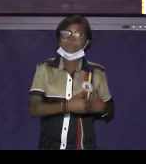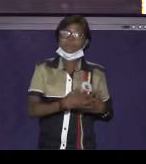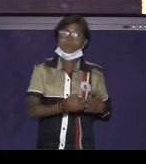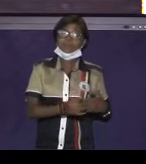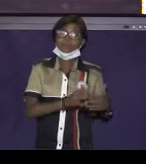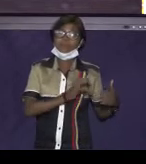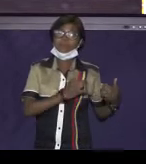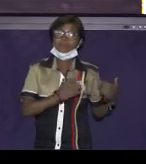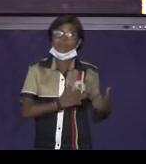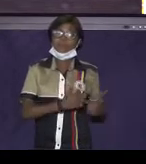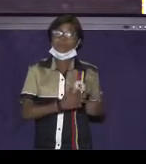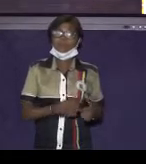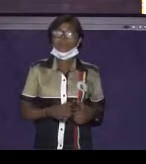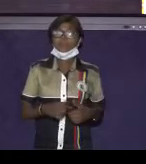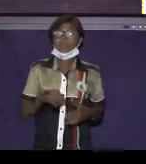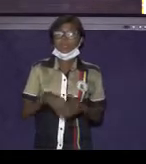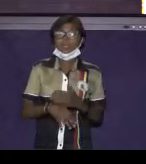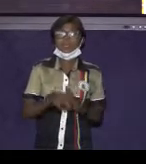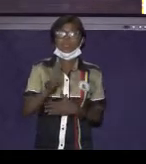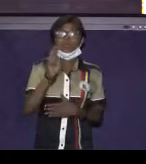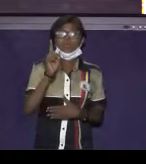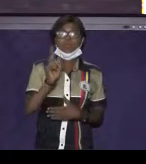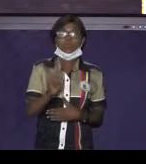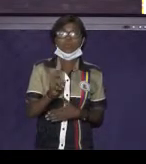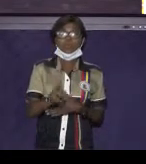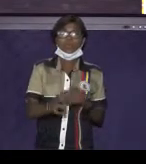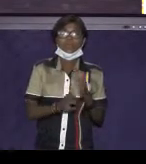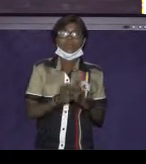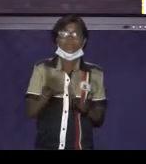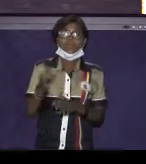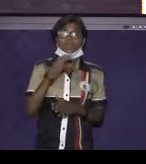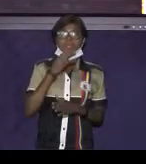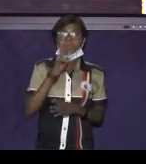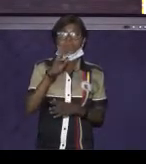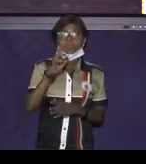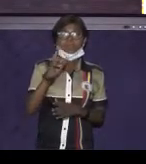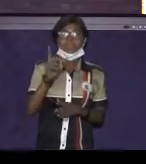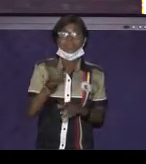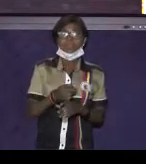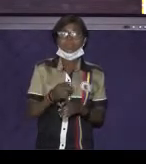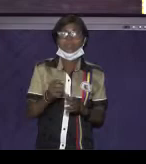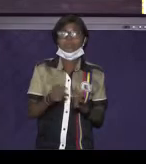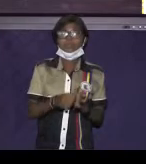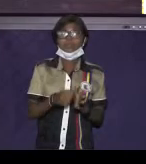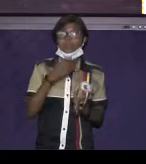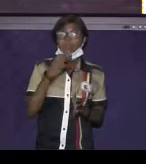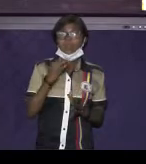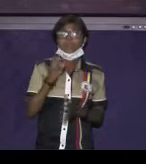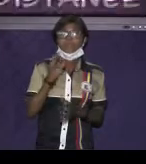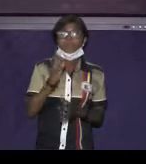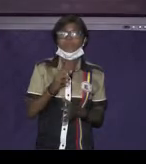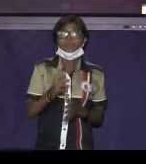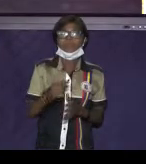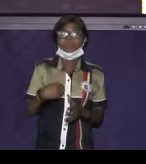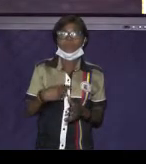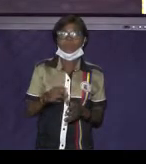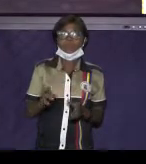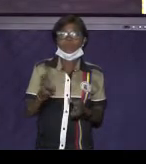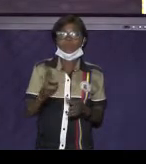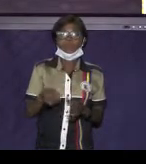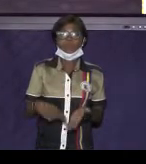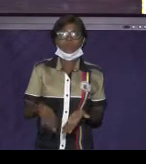in 1 hour, there are 3,600 seconds. We also need to review our unit